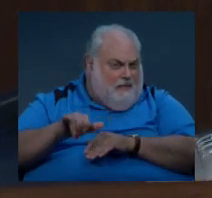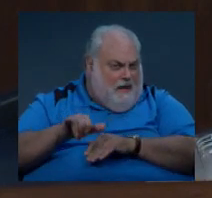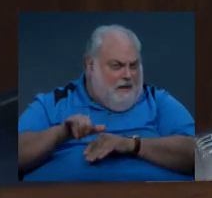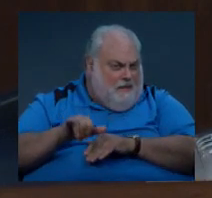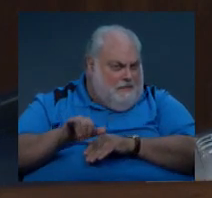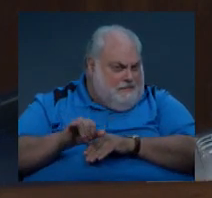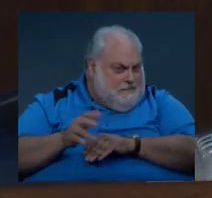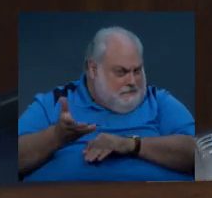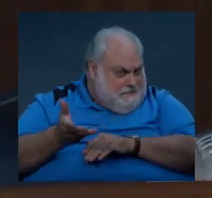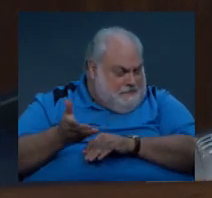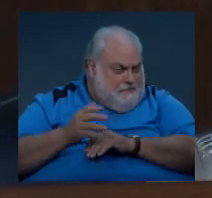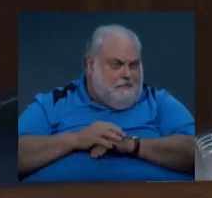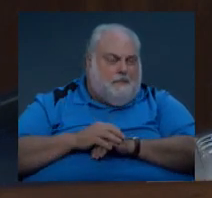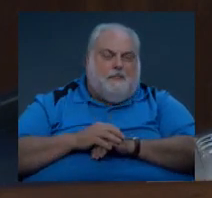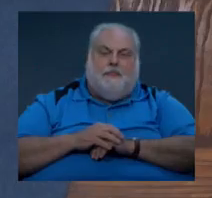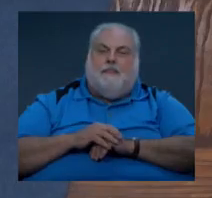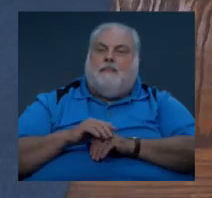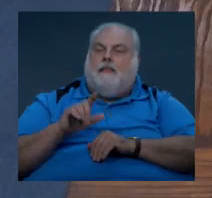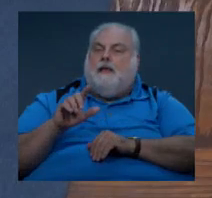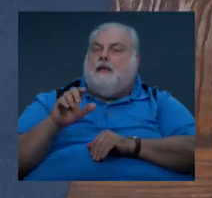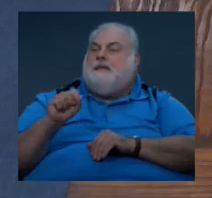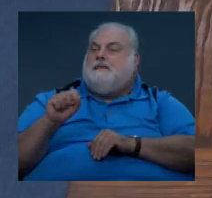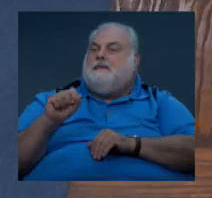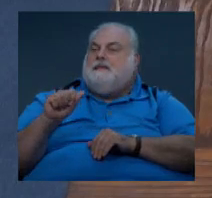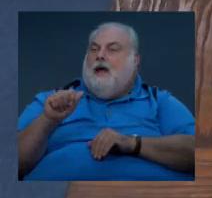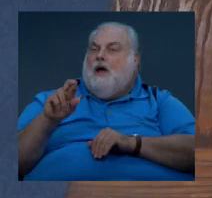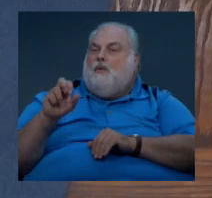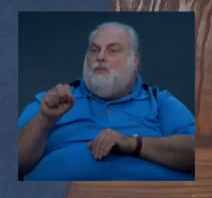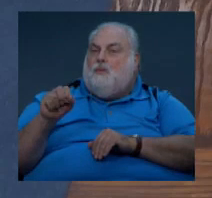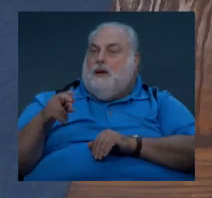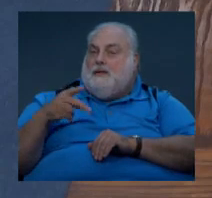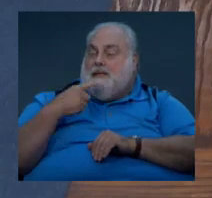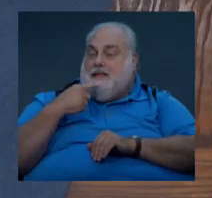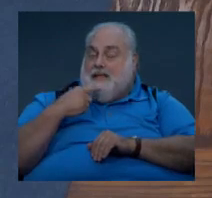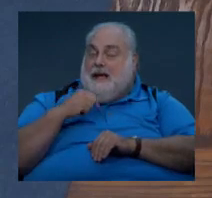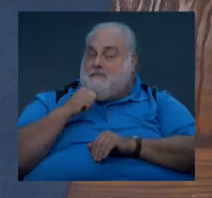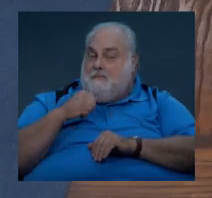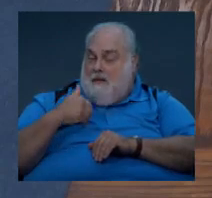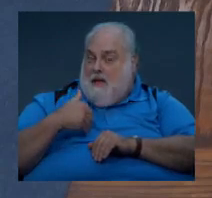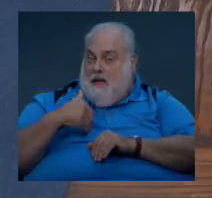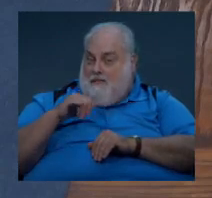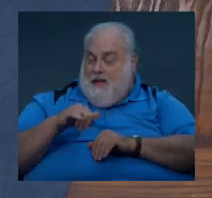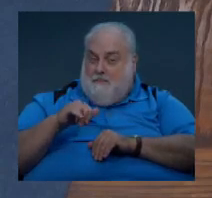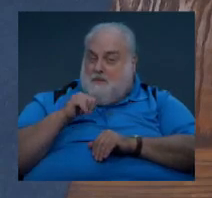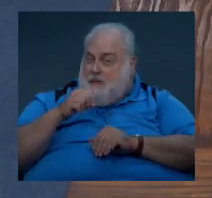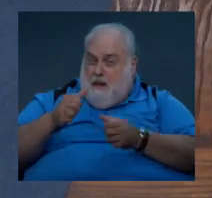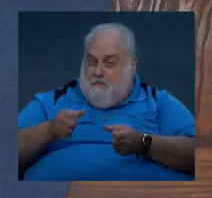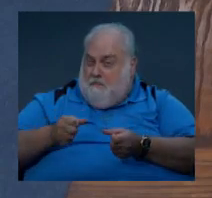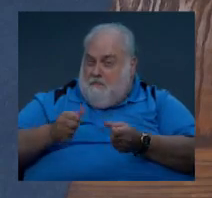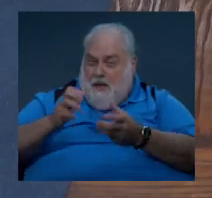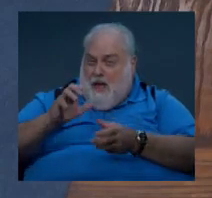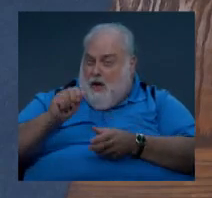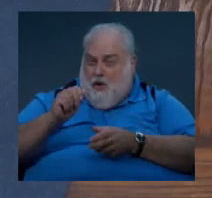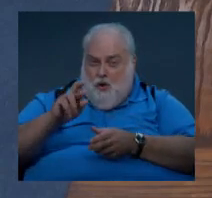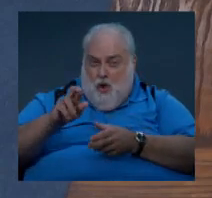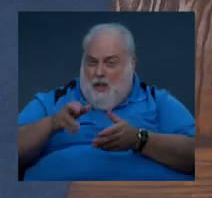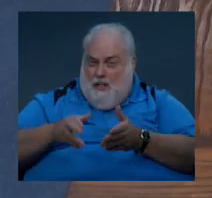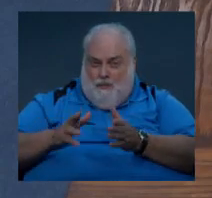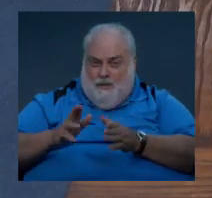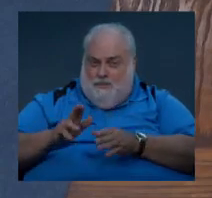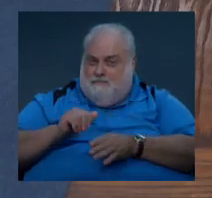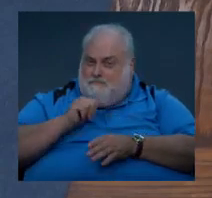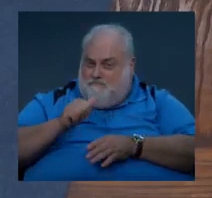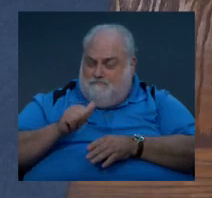sometime in the near future. I don't have that number off the top of my head, but there are not very many car allowances.